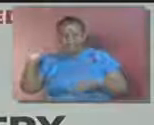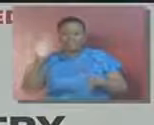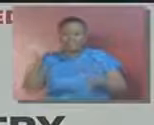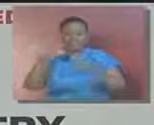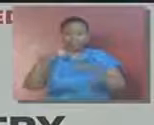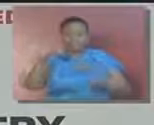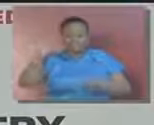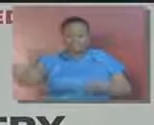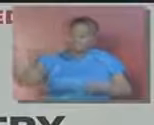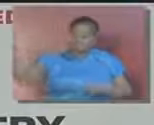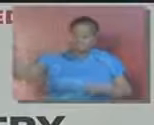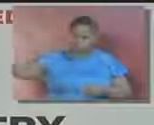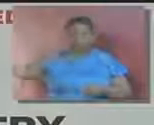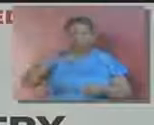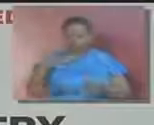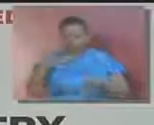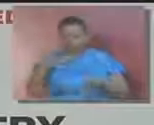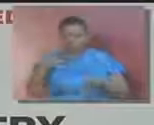local private sector